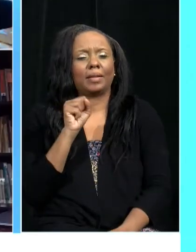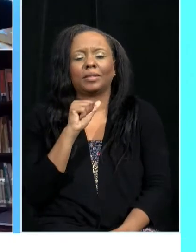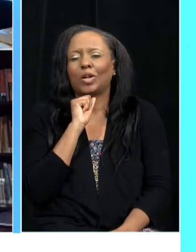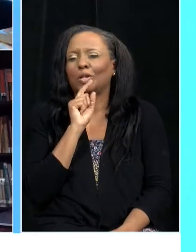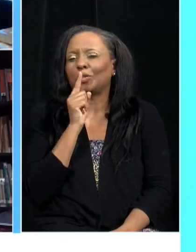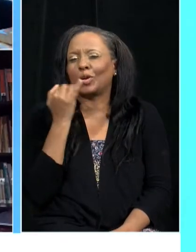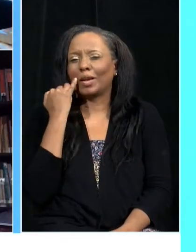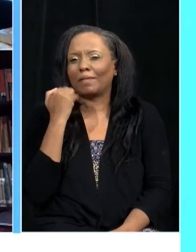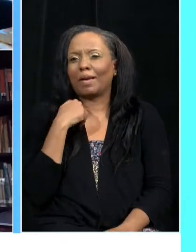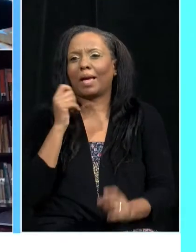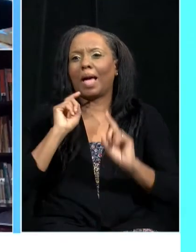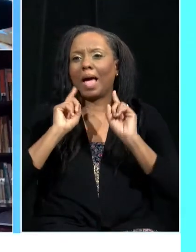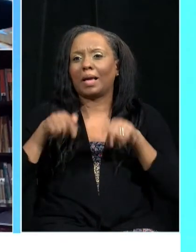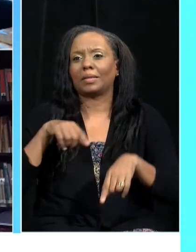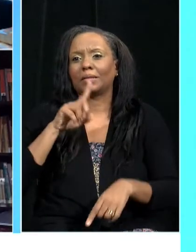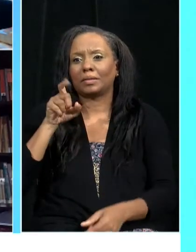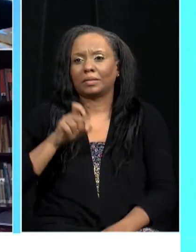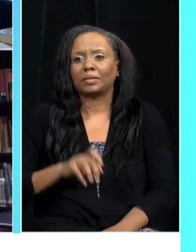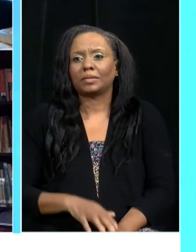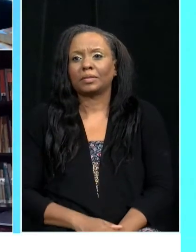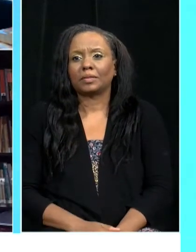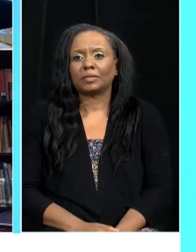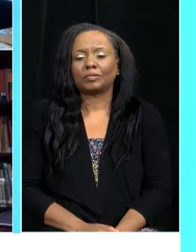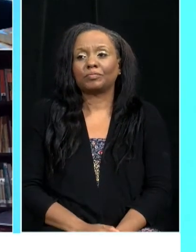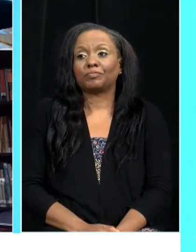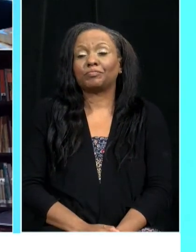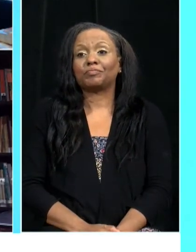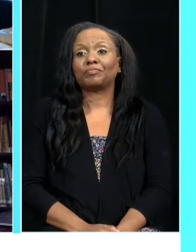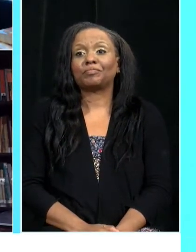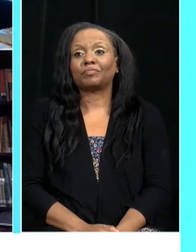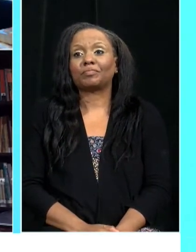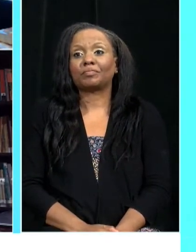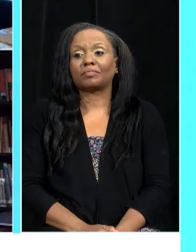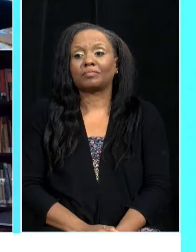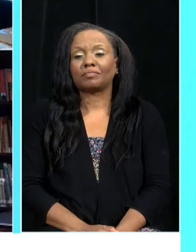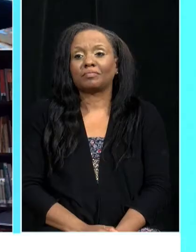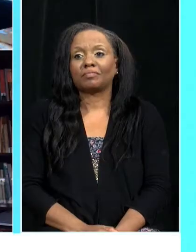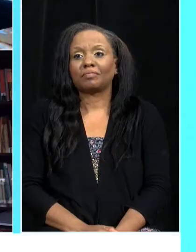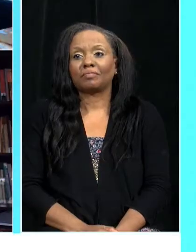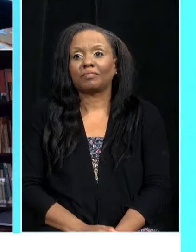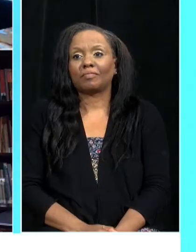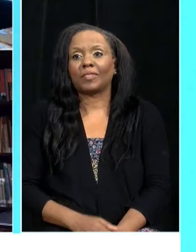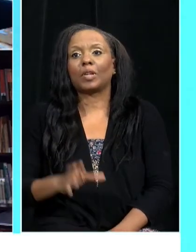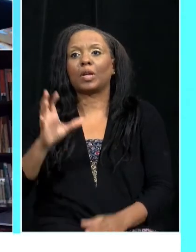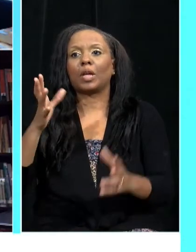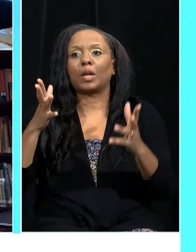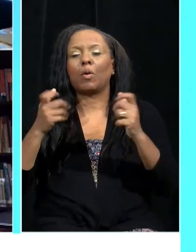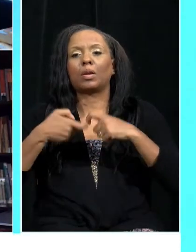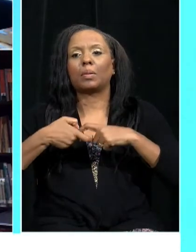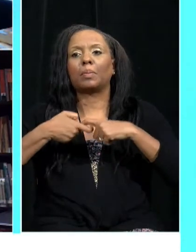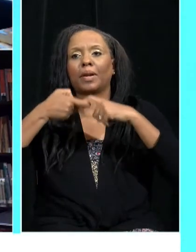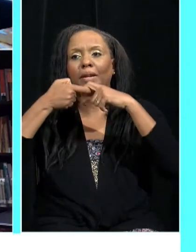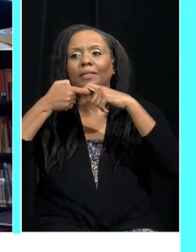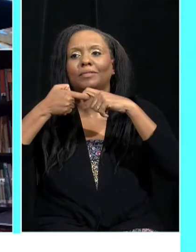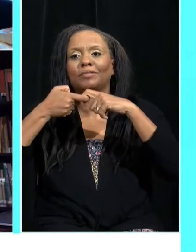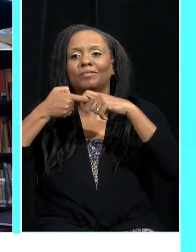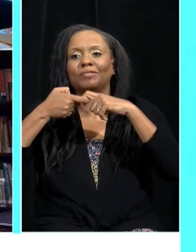question. Yes, you have, but I would also like to hear. We're out of time for that segment, but let me take a break, and when I come